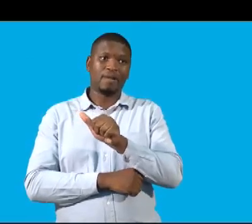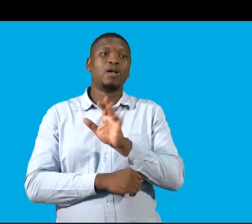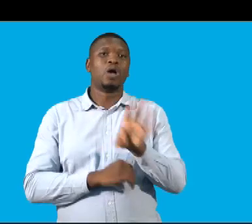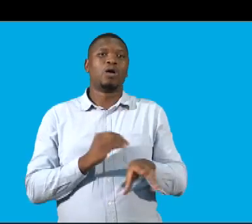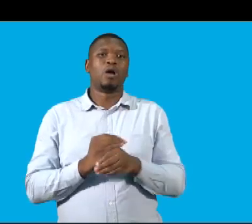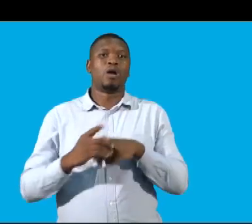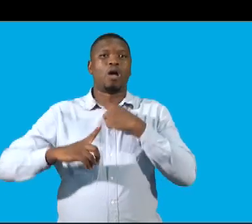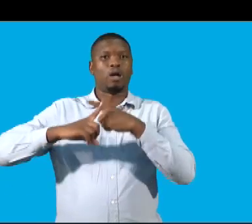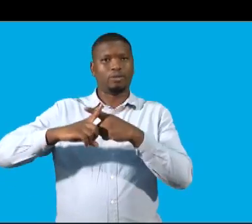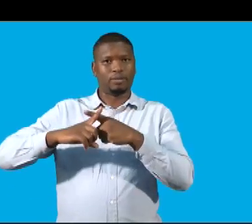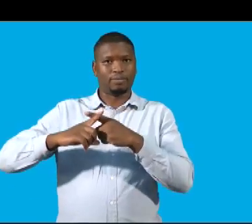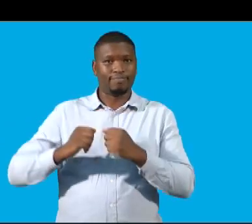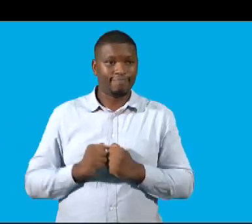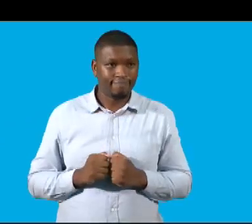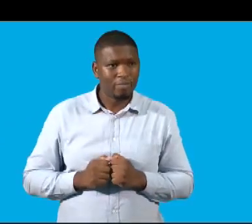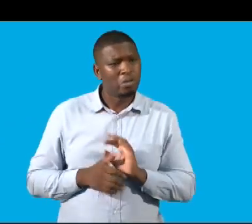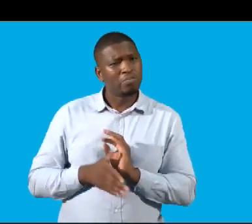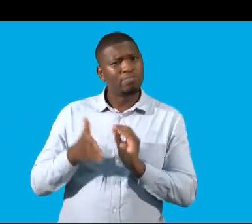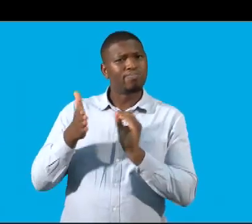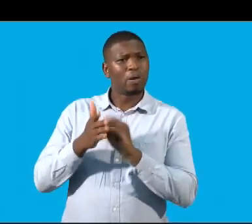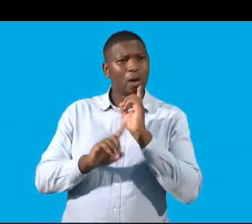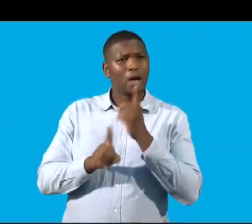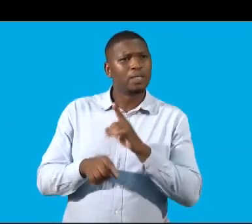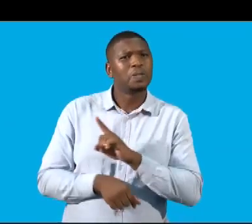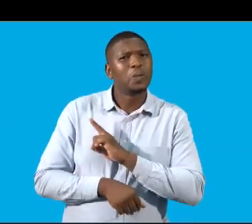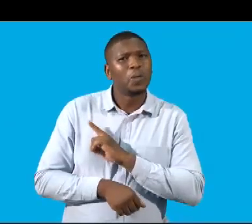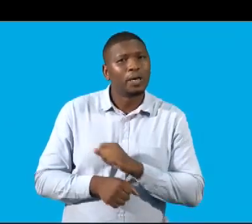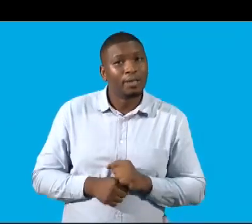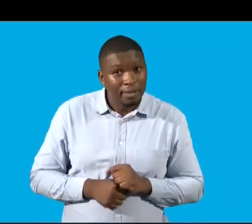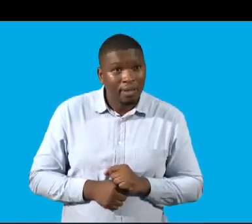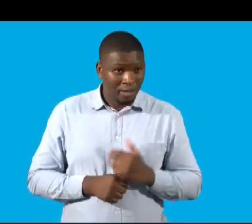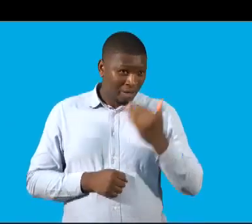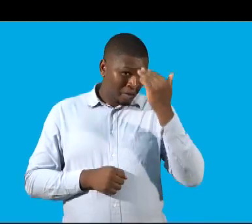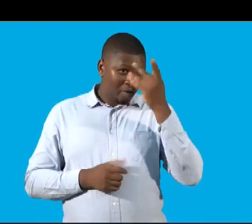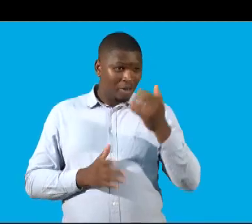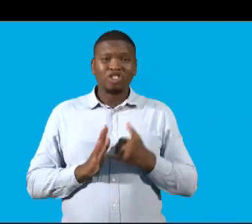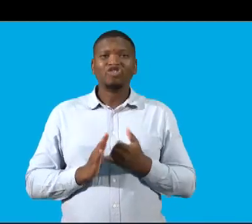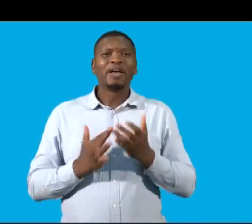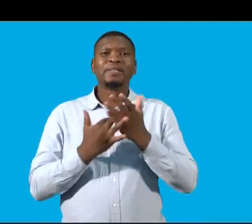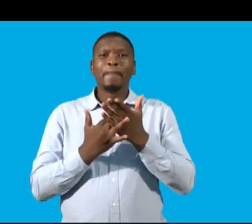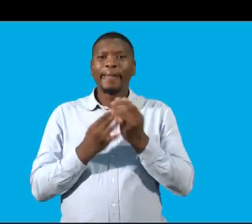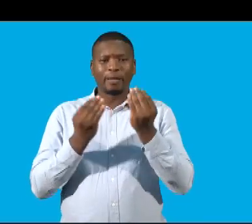2,711662406, and that with the x. Now, why do we write that answer in full? Because